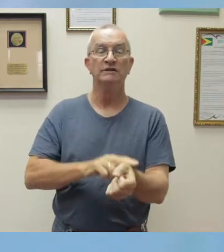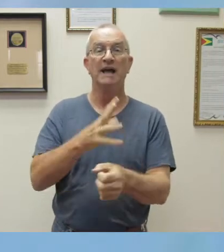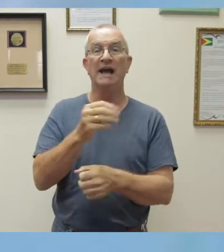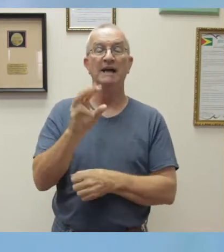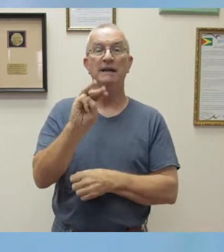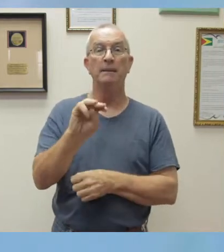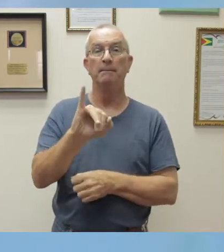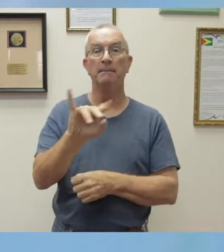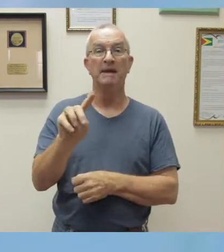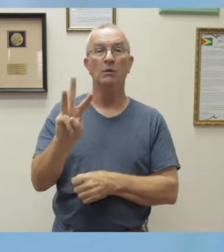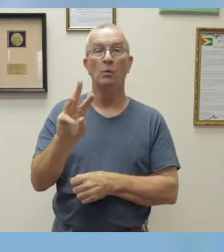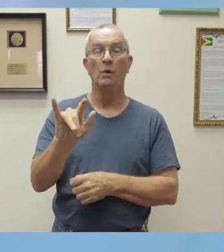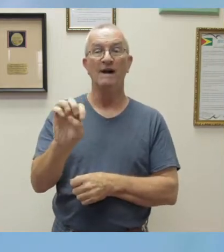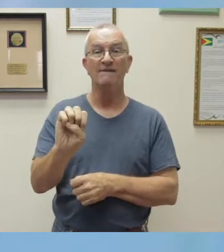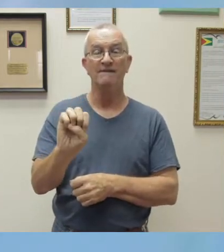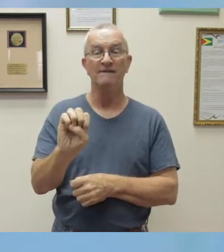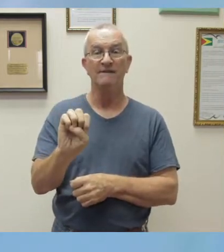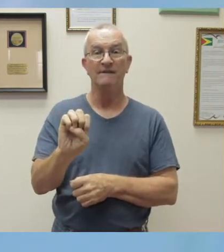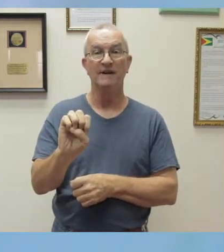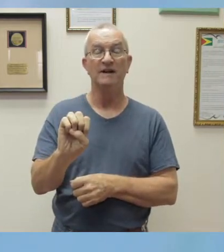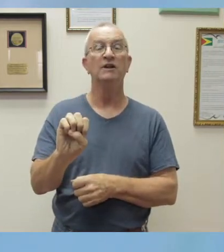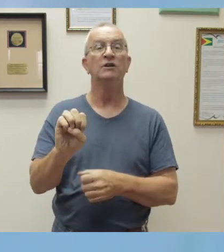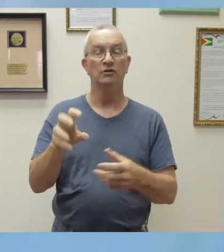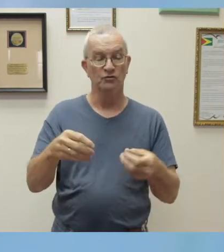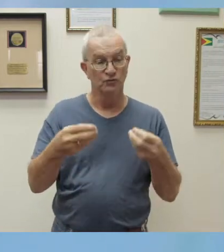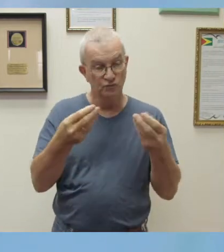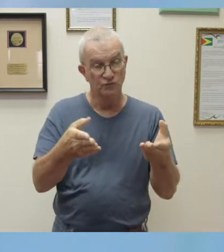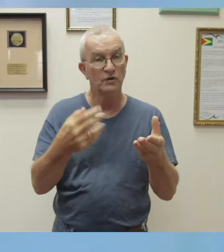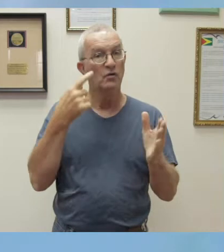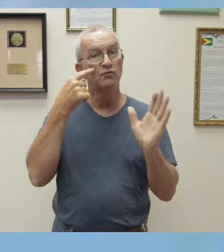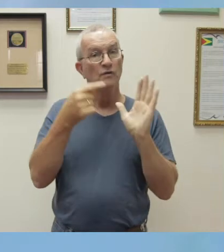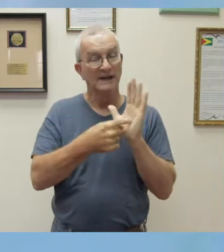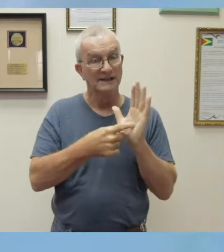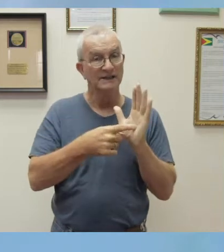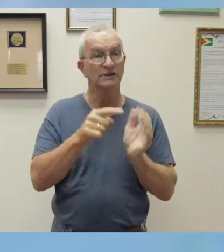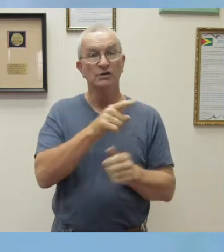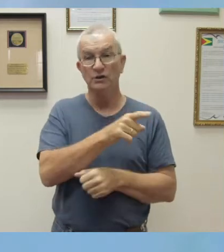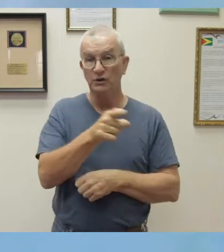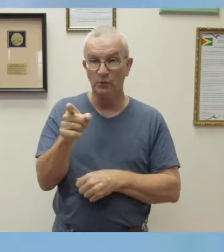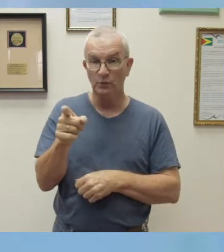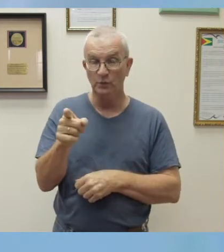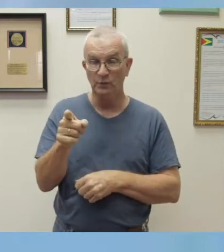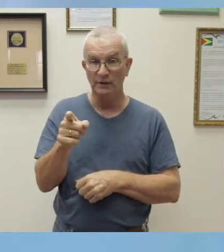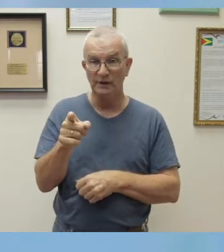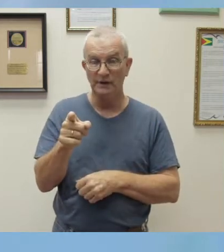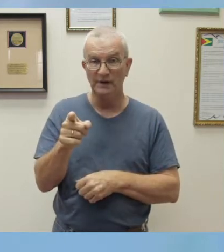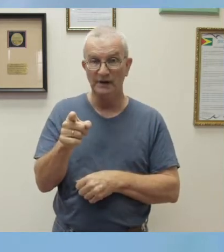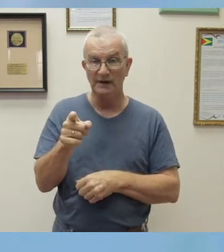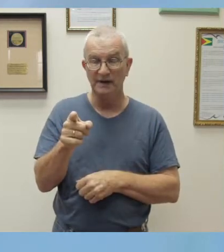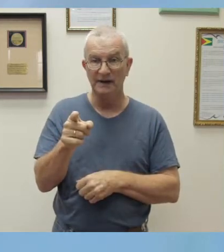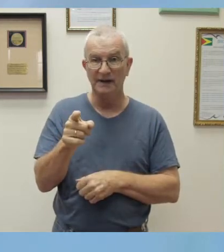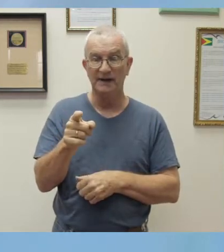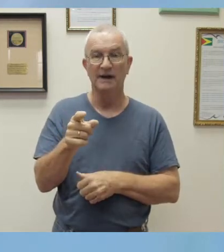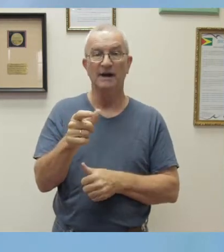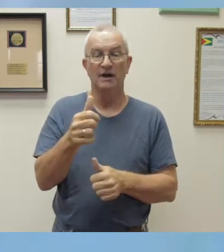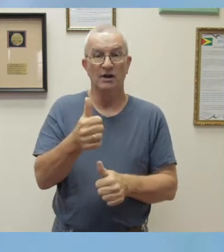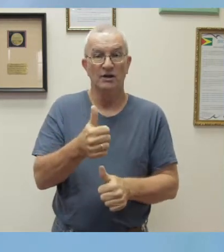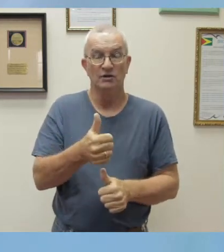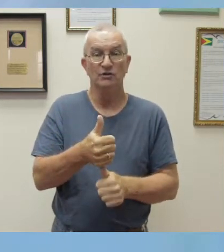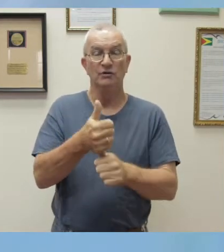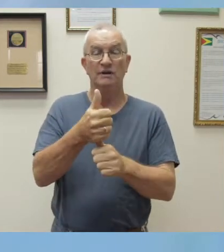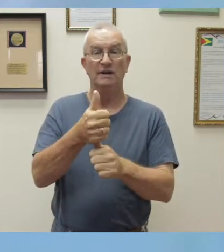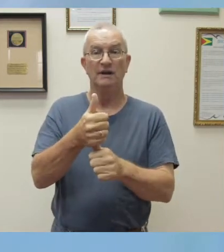recognition to you. Underpinning Dr. Tedros, the Director